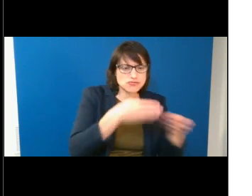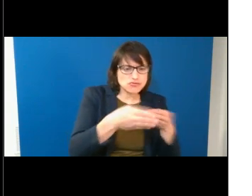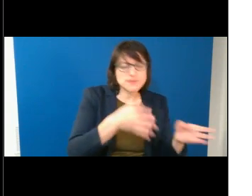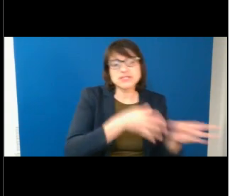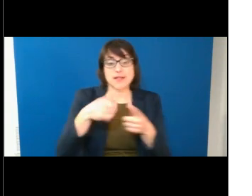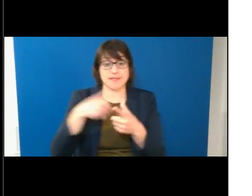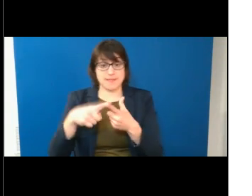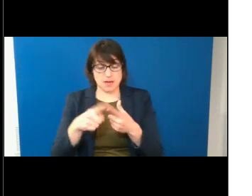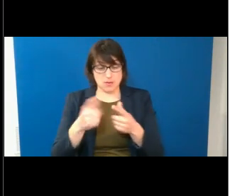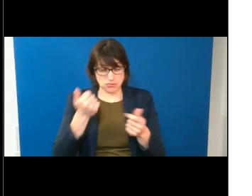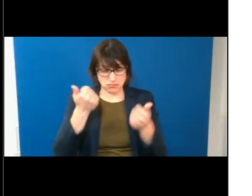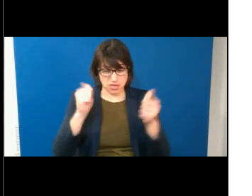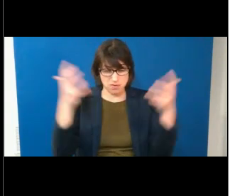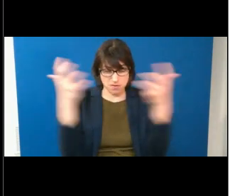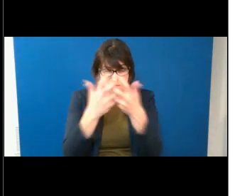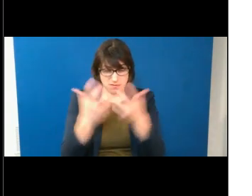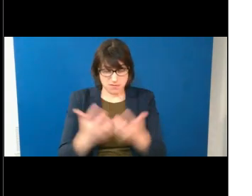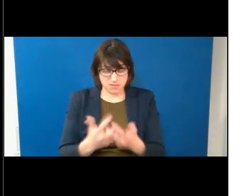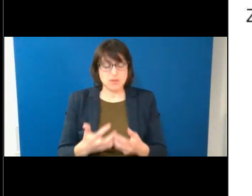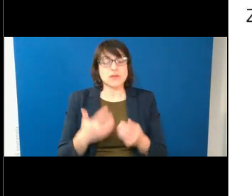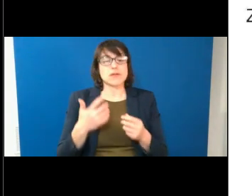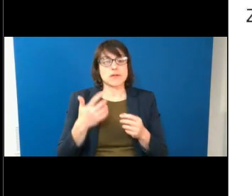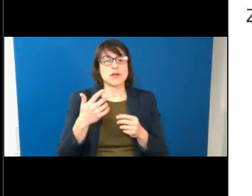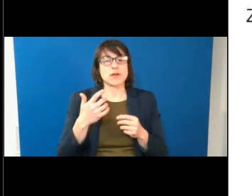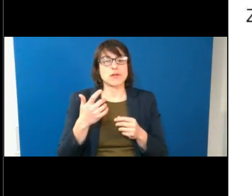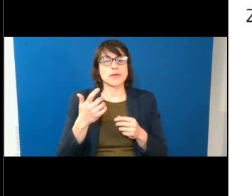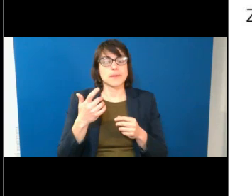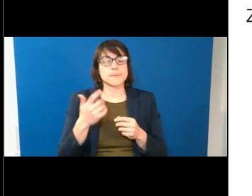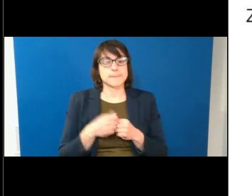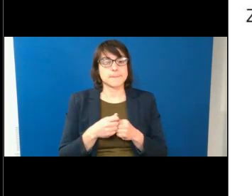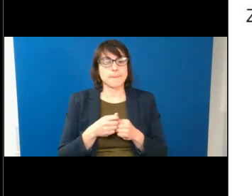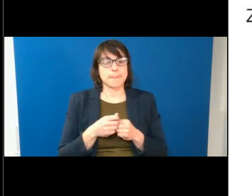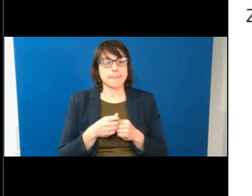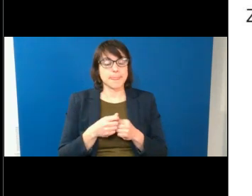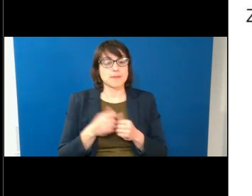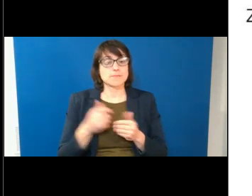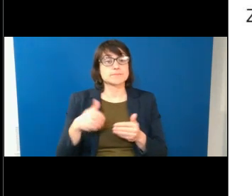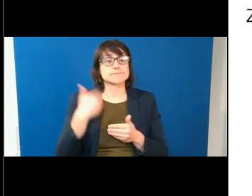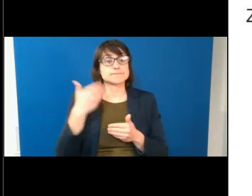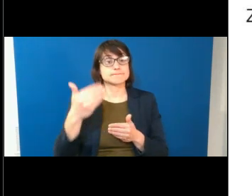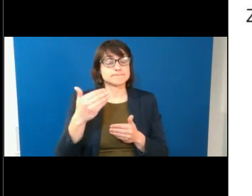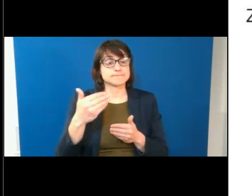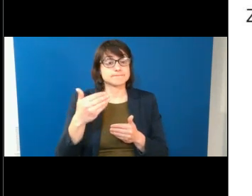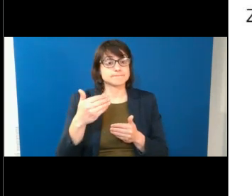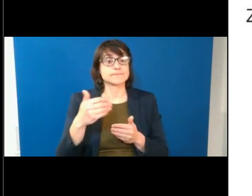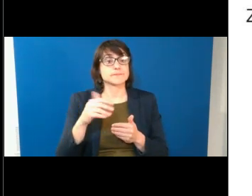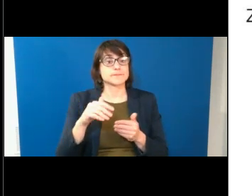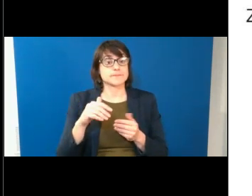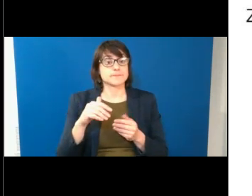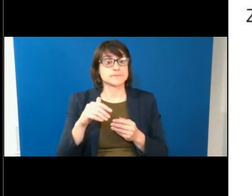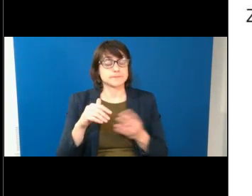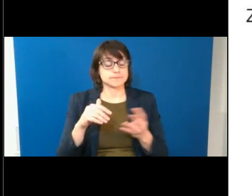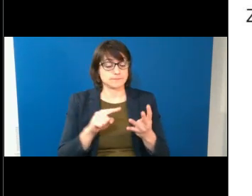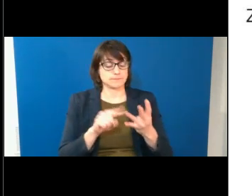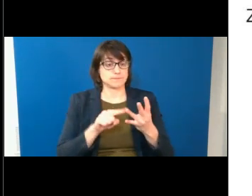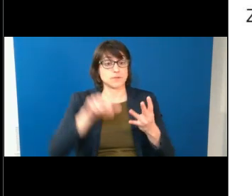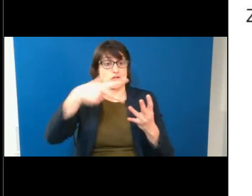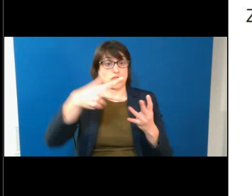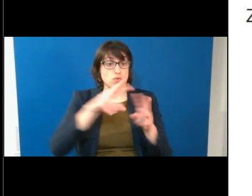those profiles. So go to the next slide. And then with the 3rd workshop, we're going to bring in government and